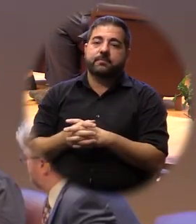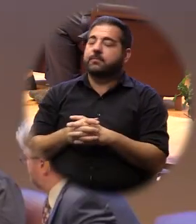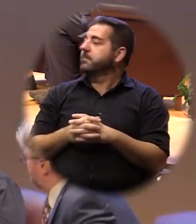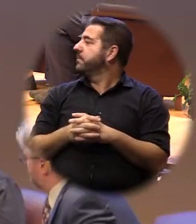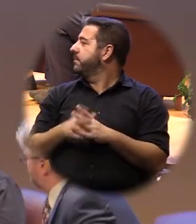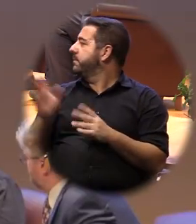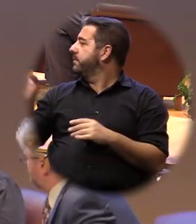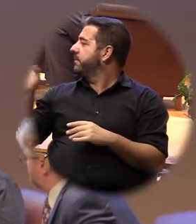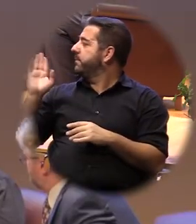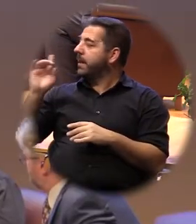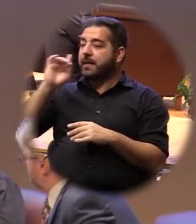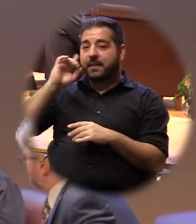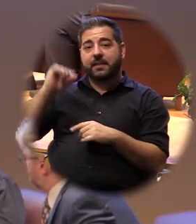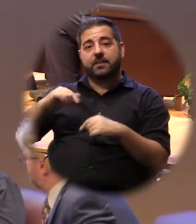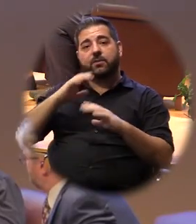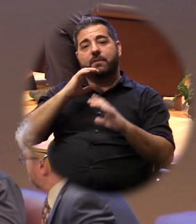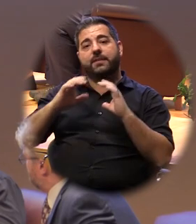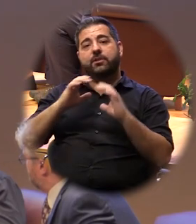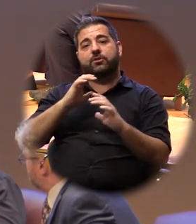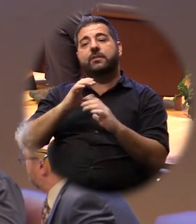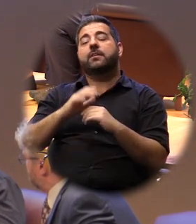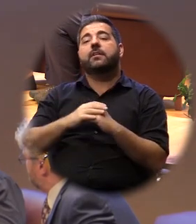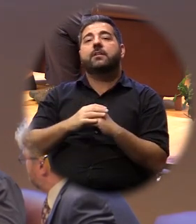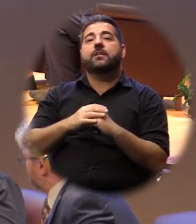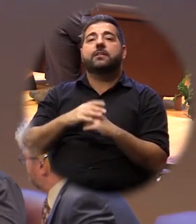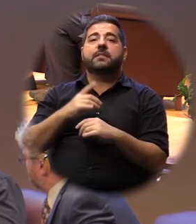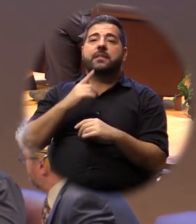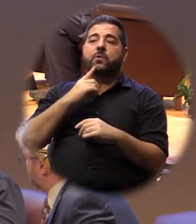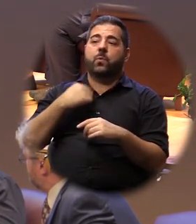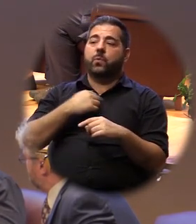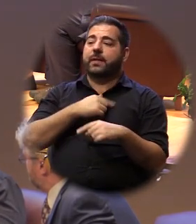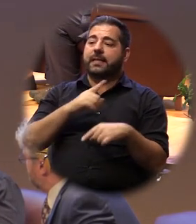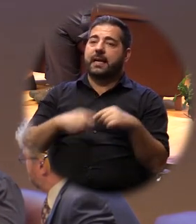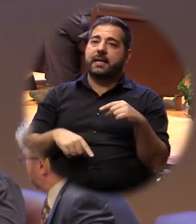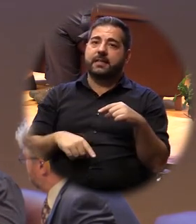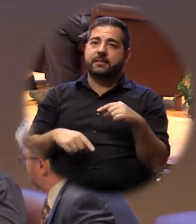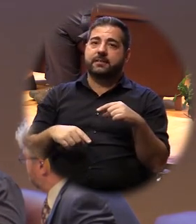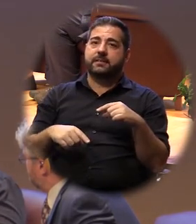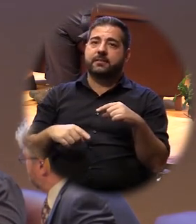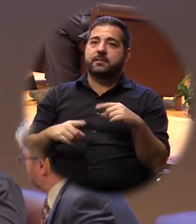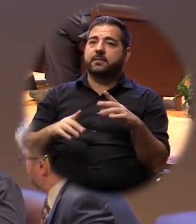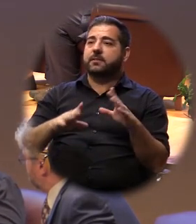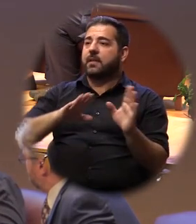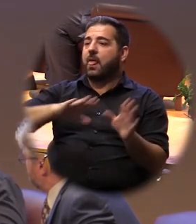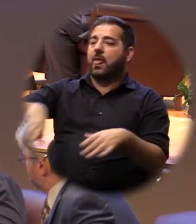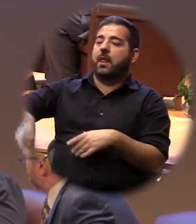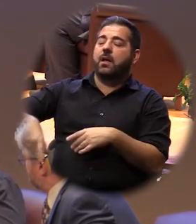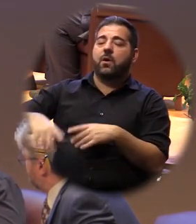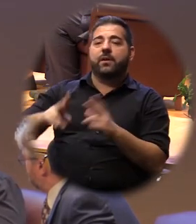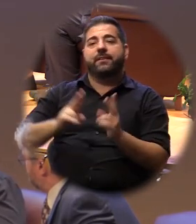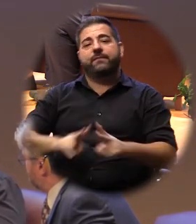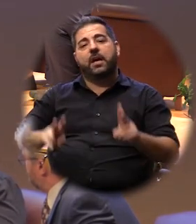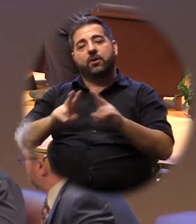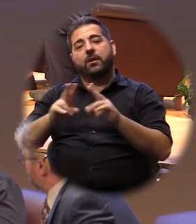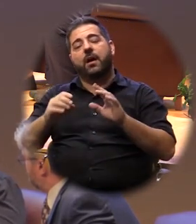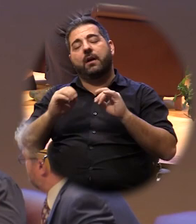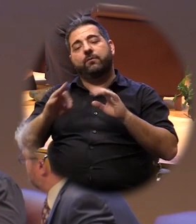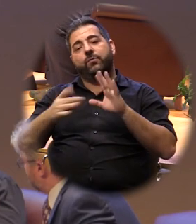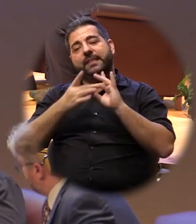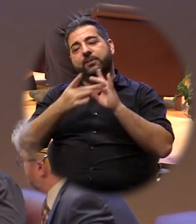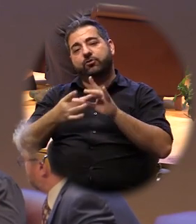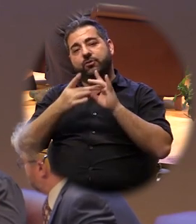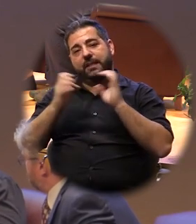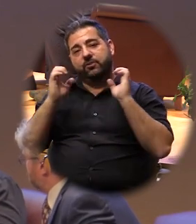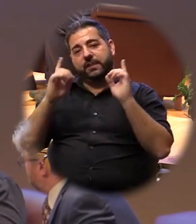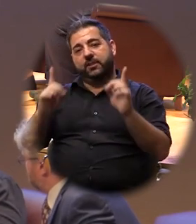And I think this conversation is where we can't take for granted the value of relational